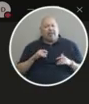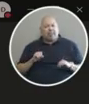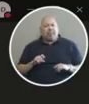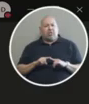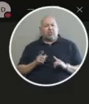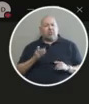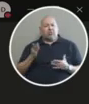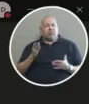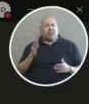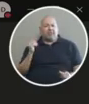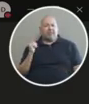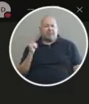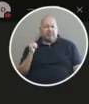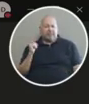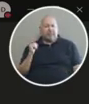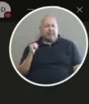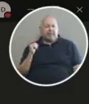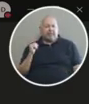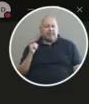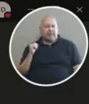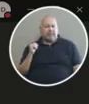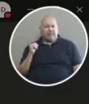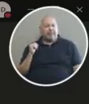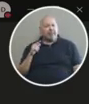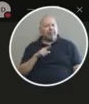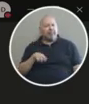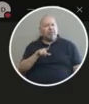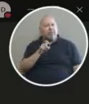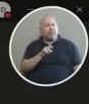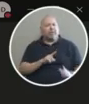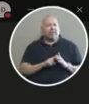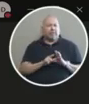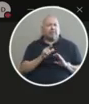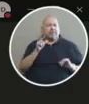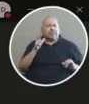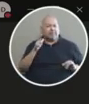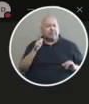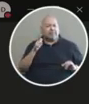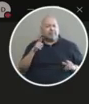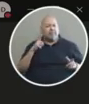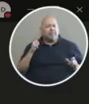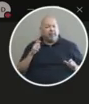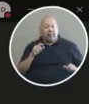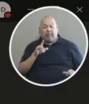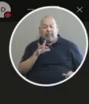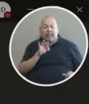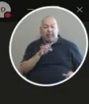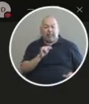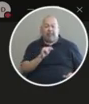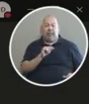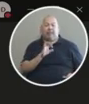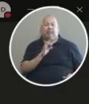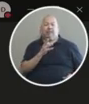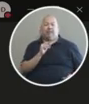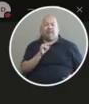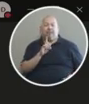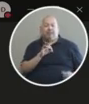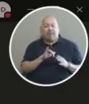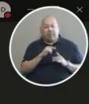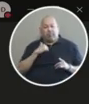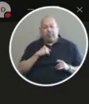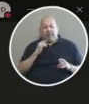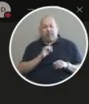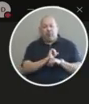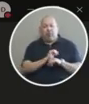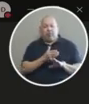ability to service their needs quickly. Lift Fund, again, is an entity that we've done